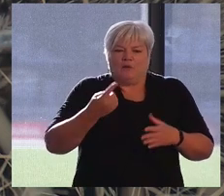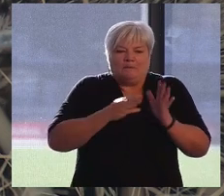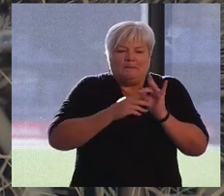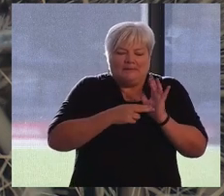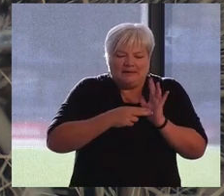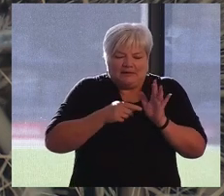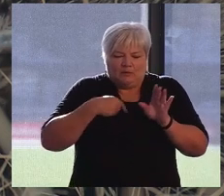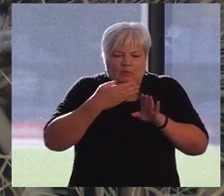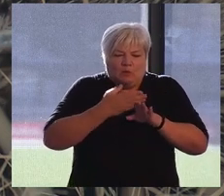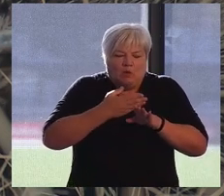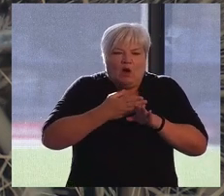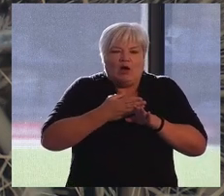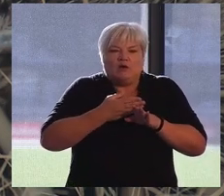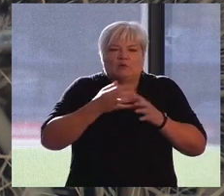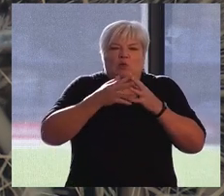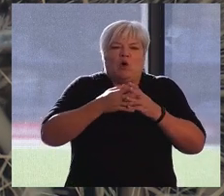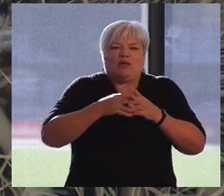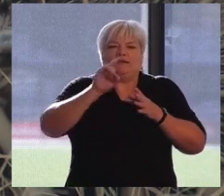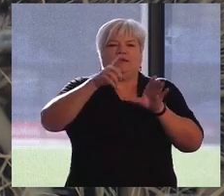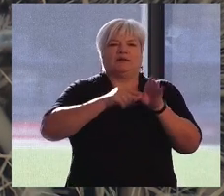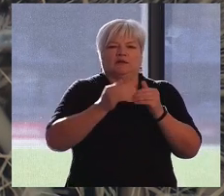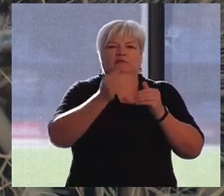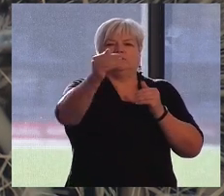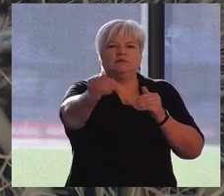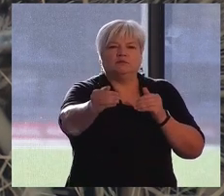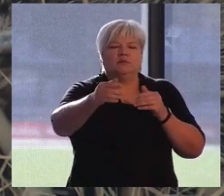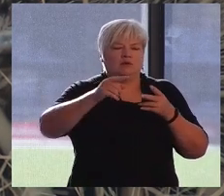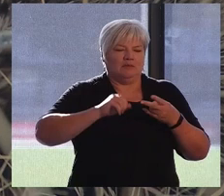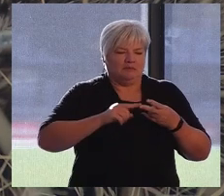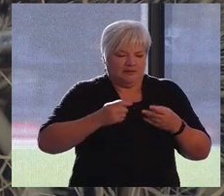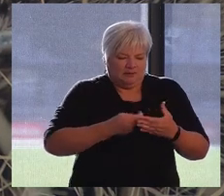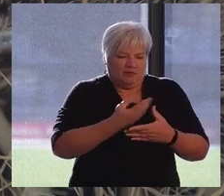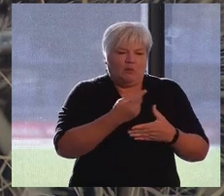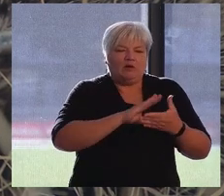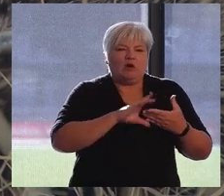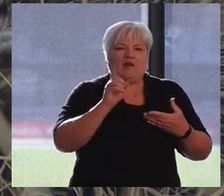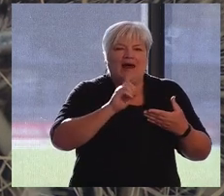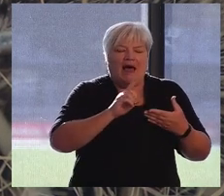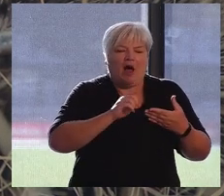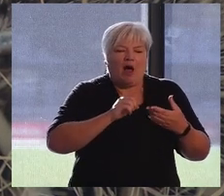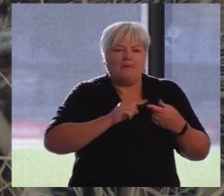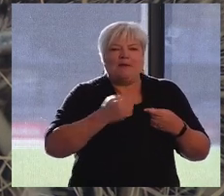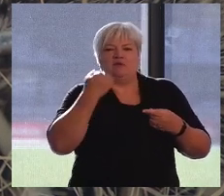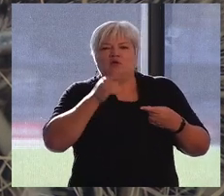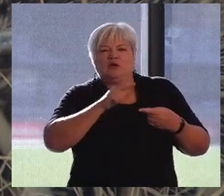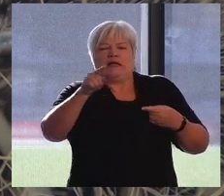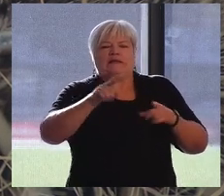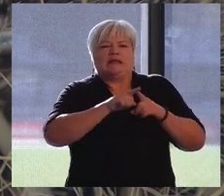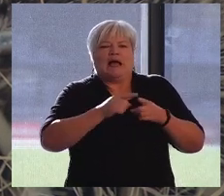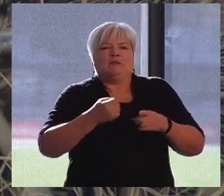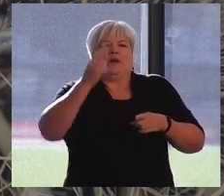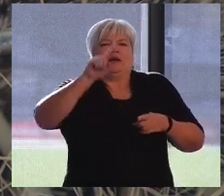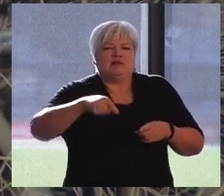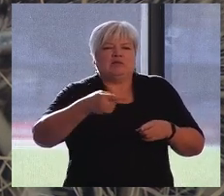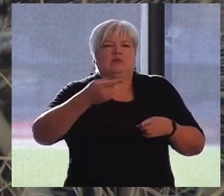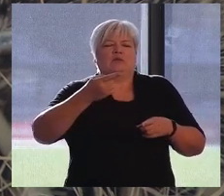worth 100 times more what we could be doing in the 2040s, 2050s, 2060s. So we have to act now. It means that whatever